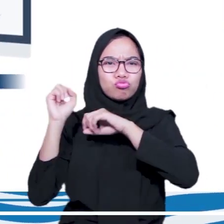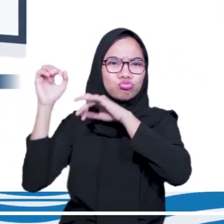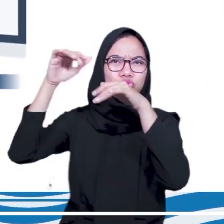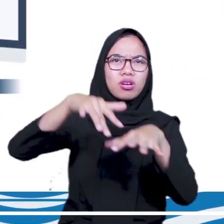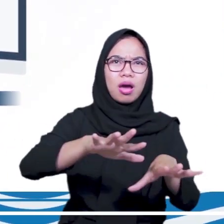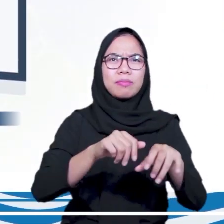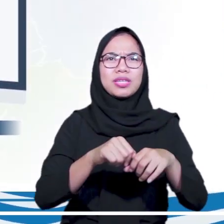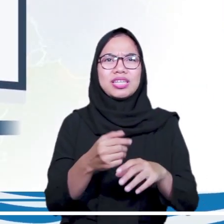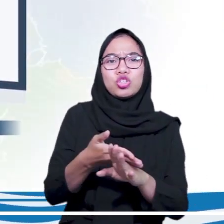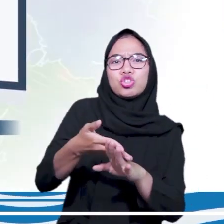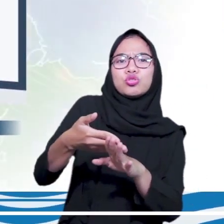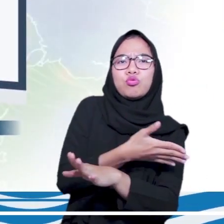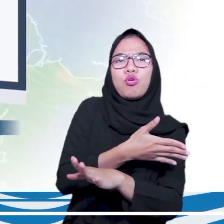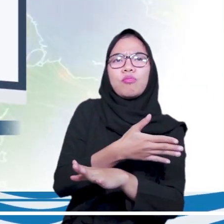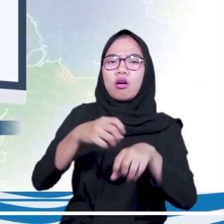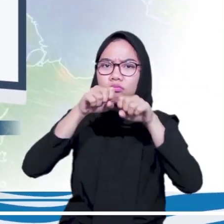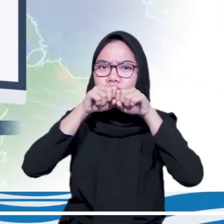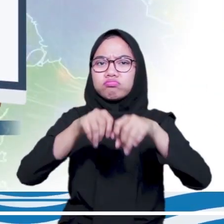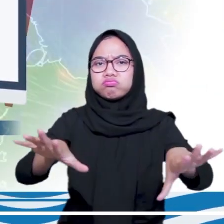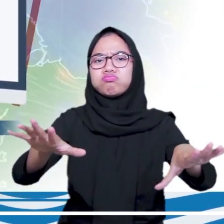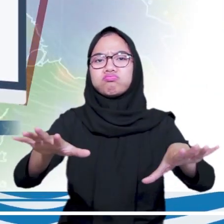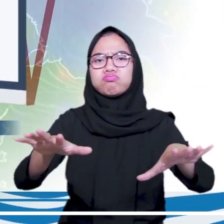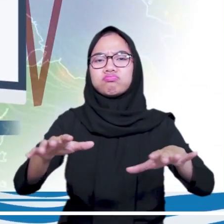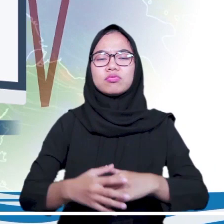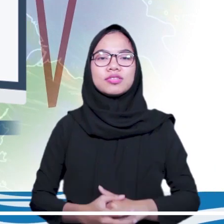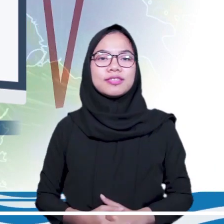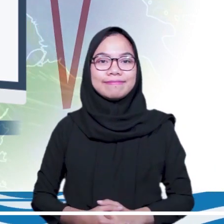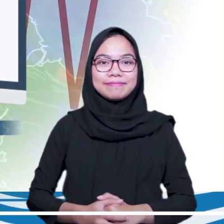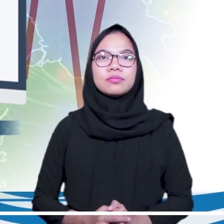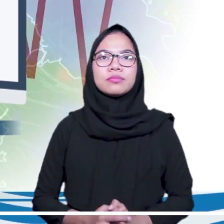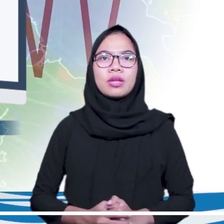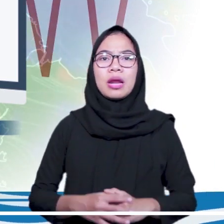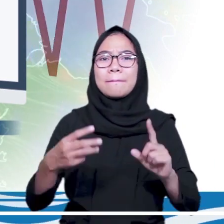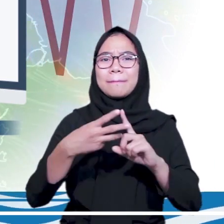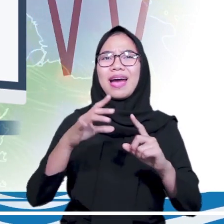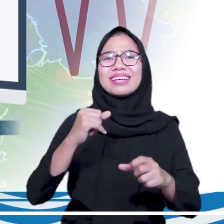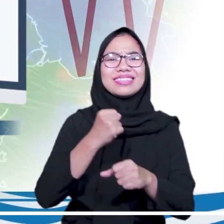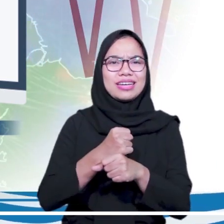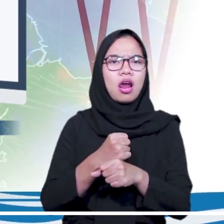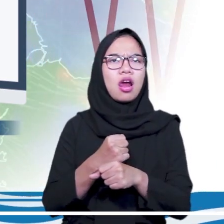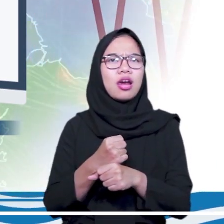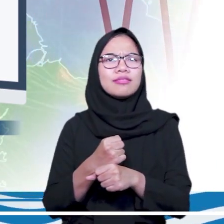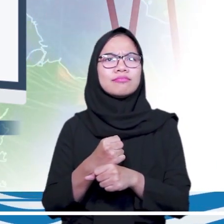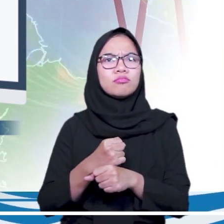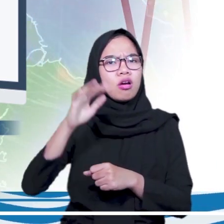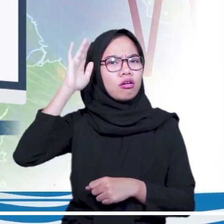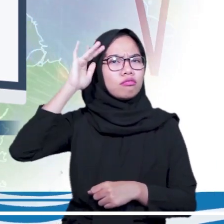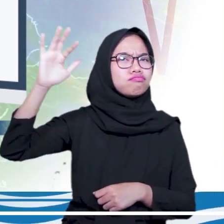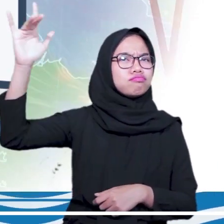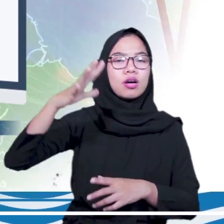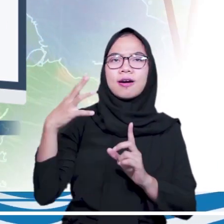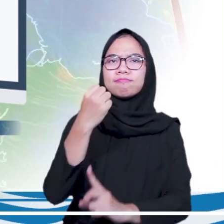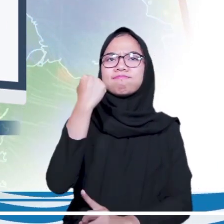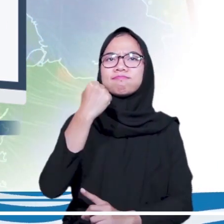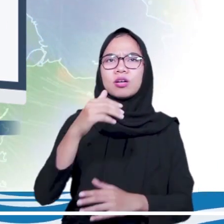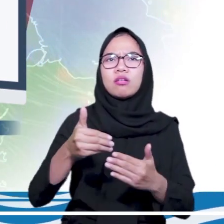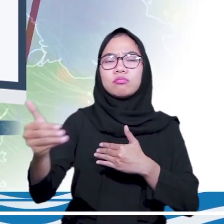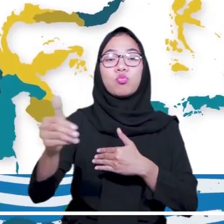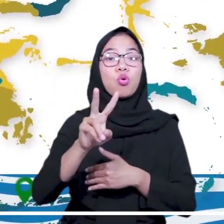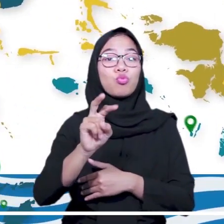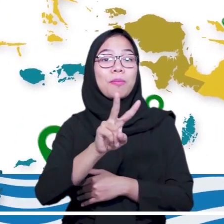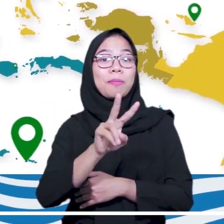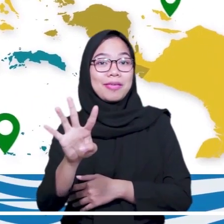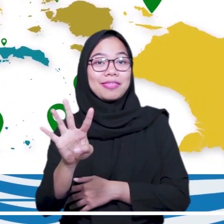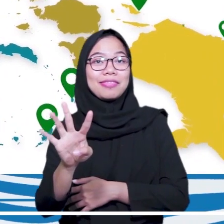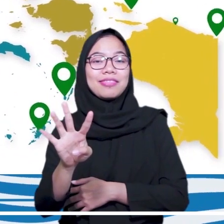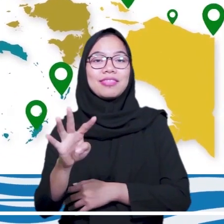Indonesia Tsunami Early Warning System, or INET2S, which involves other government agencies as BIG's partners.